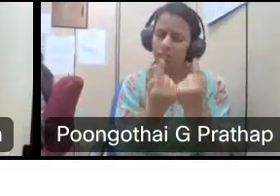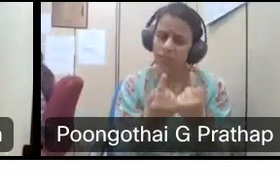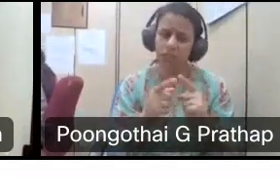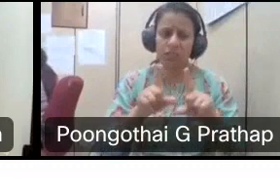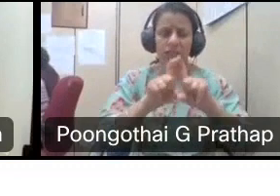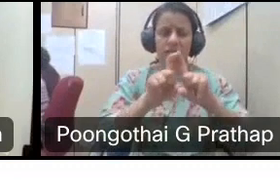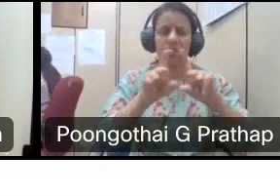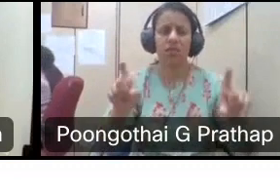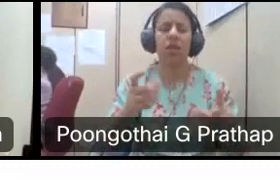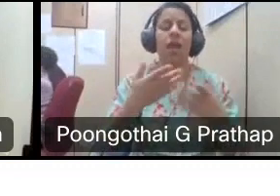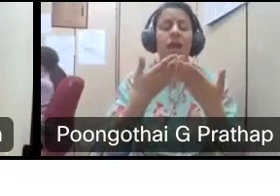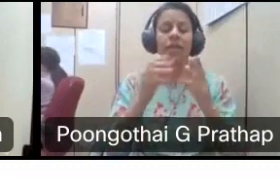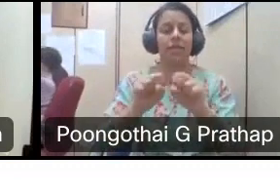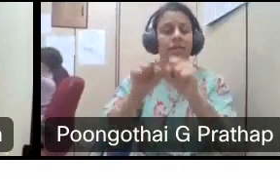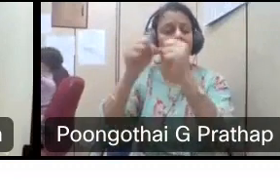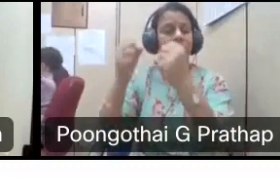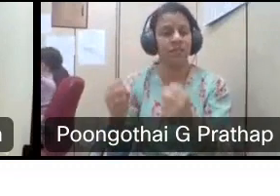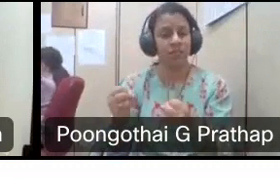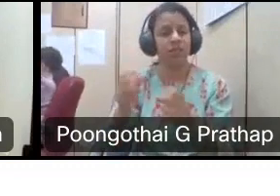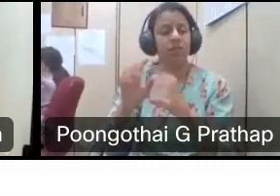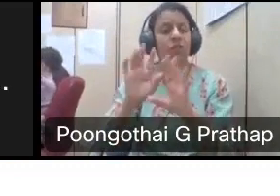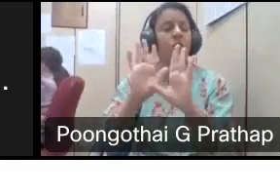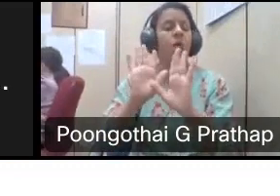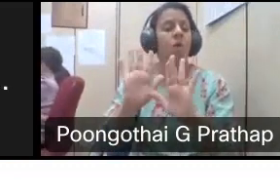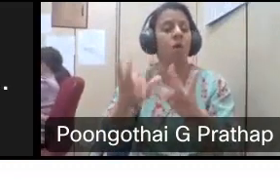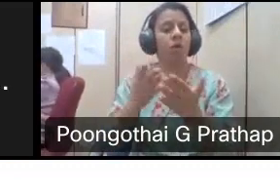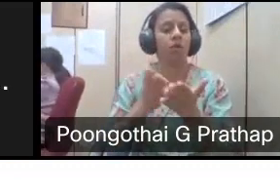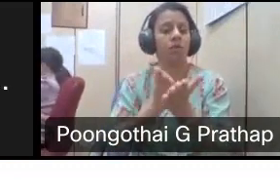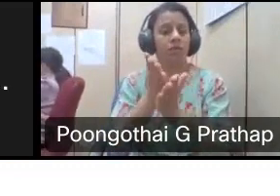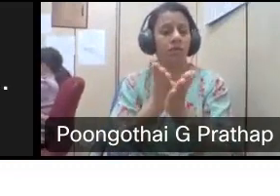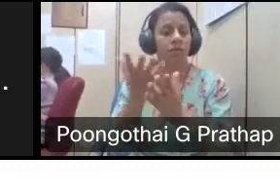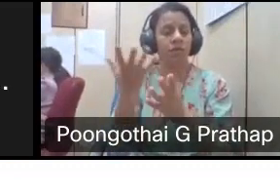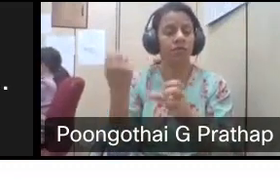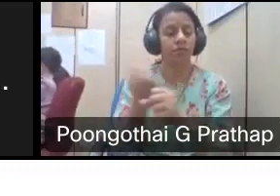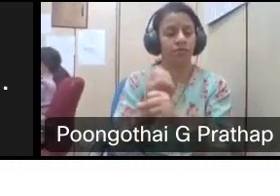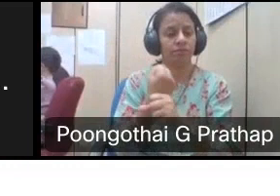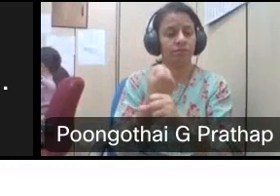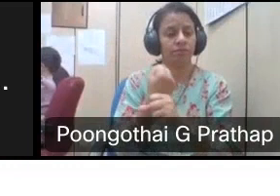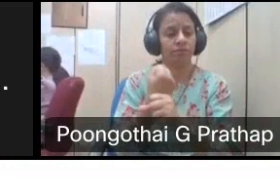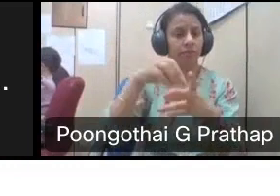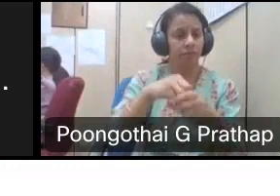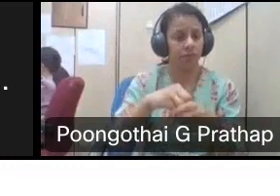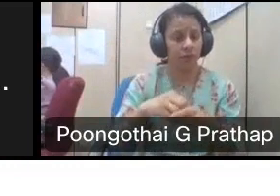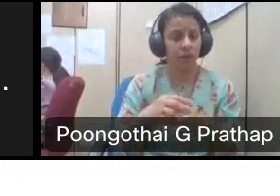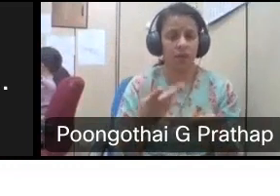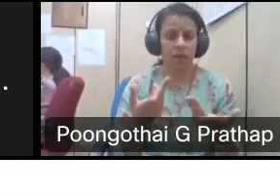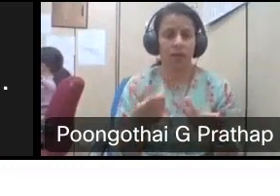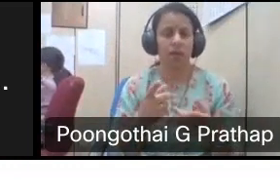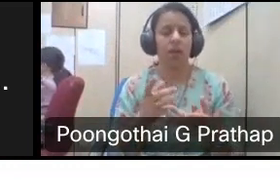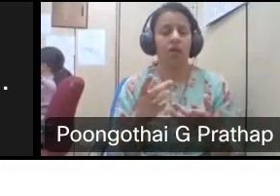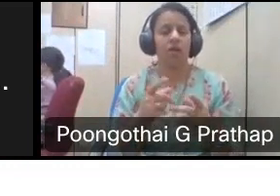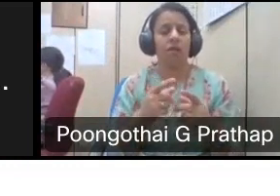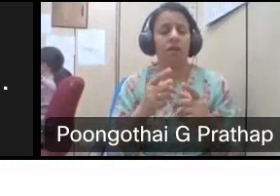any system can be involved and maybe all systems are working fine. So either way, one should definitely try to do